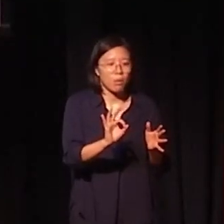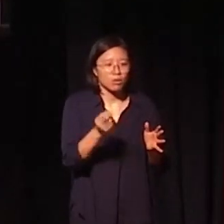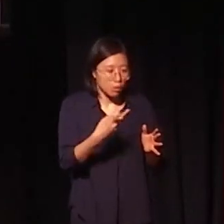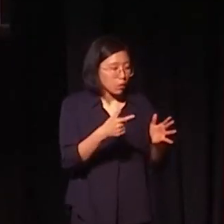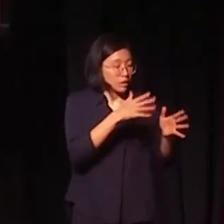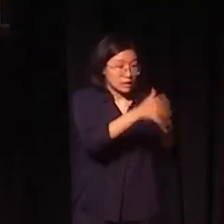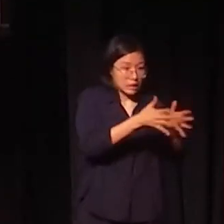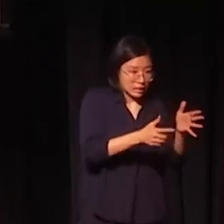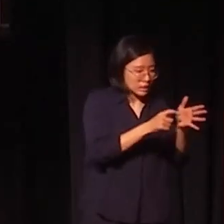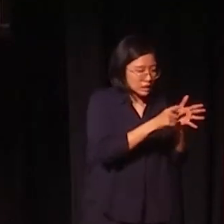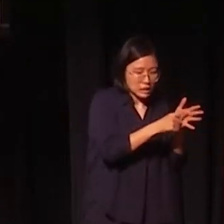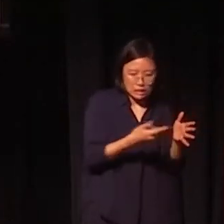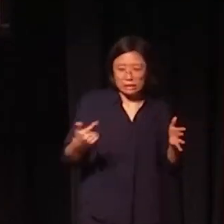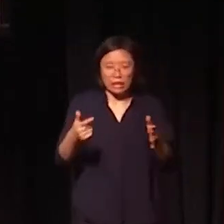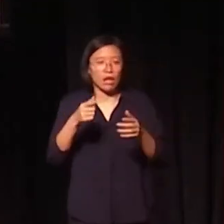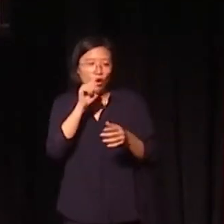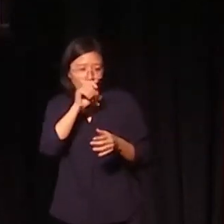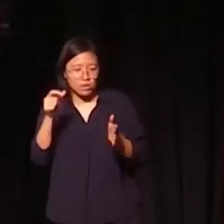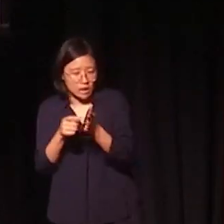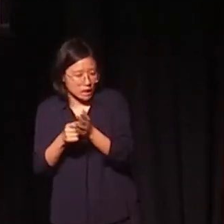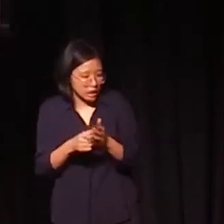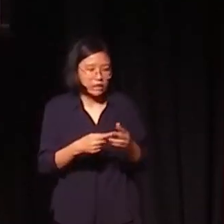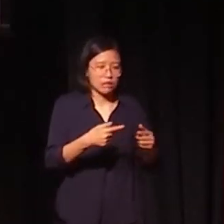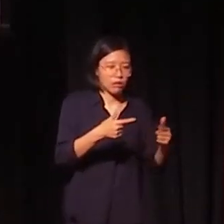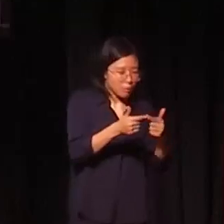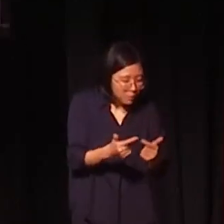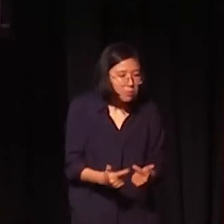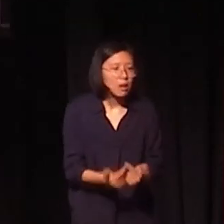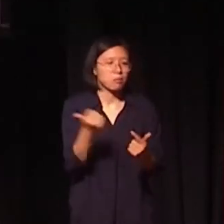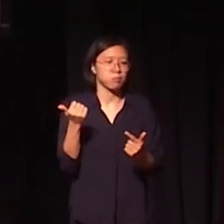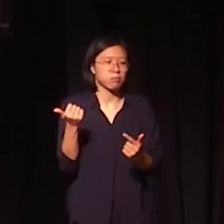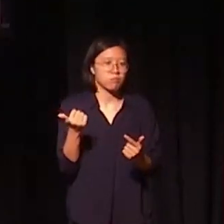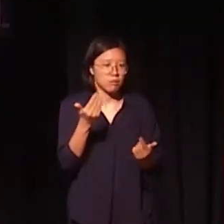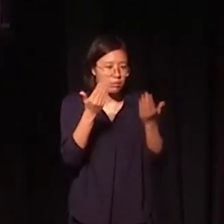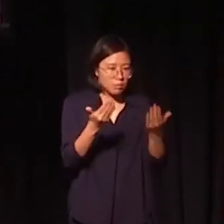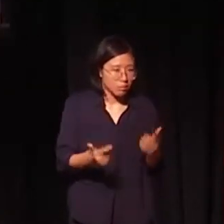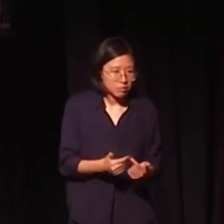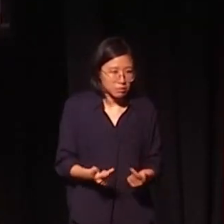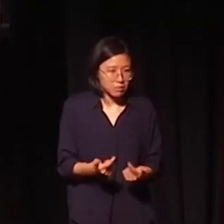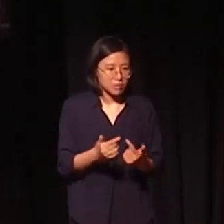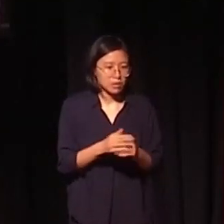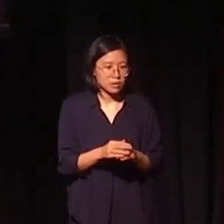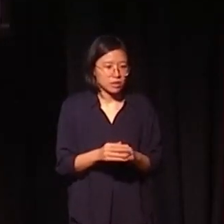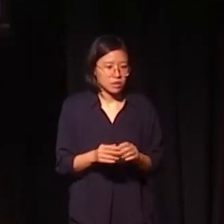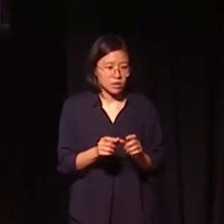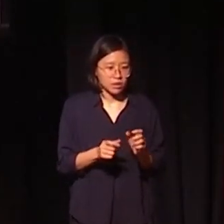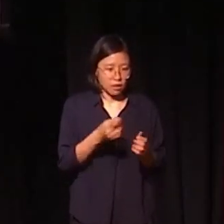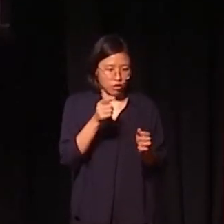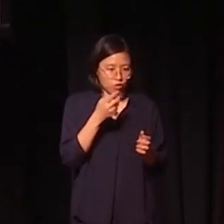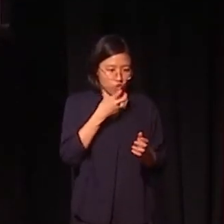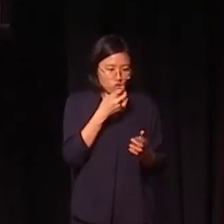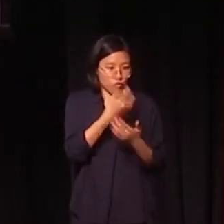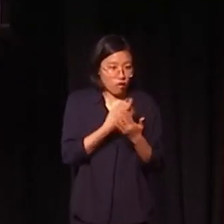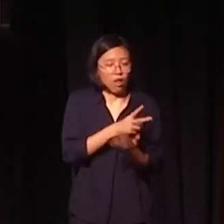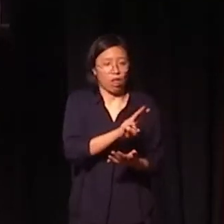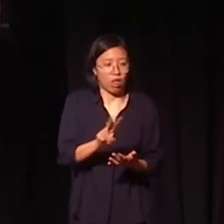that are spoken, and that they operate in the same grammatical framework as spoken languages. So there's quite often a